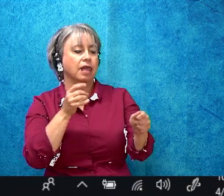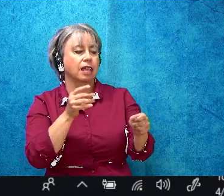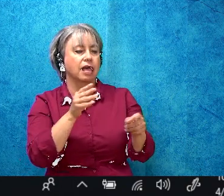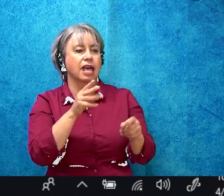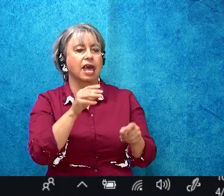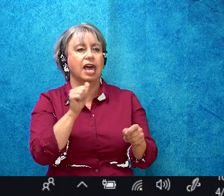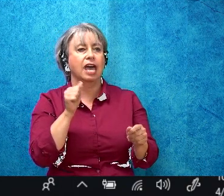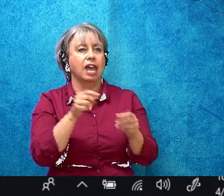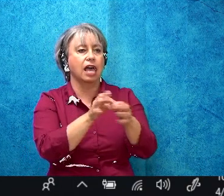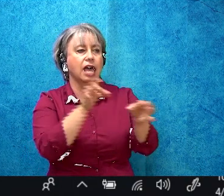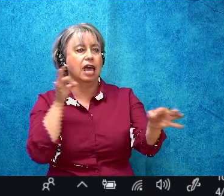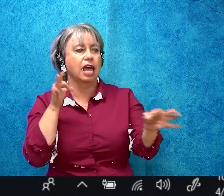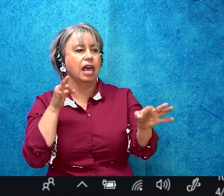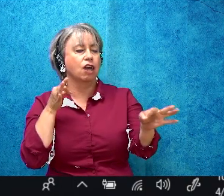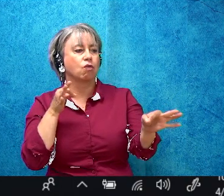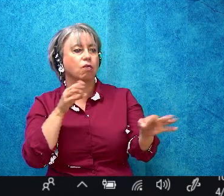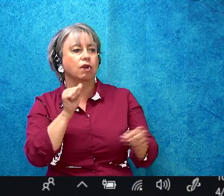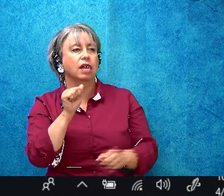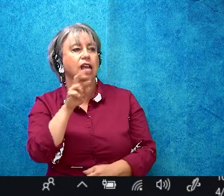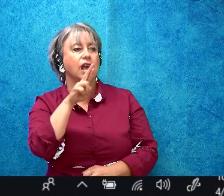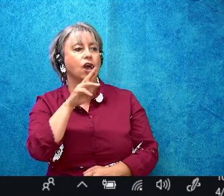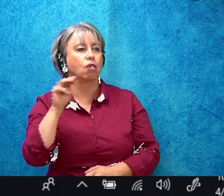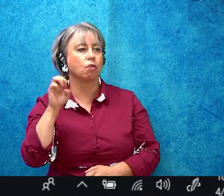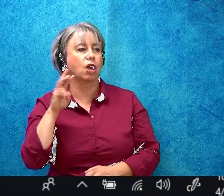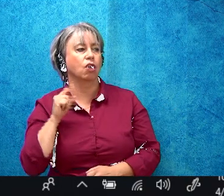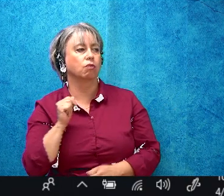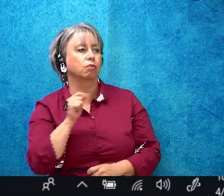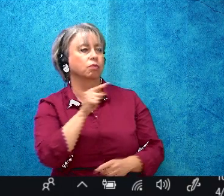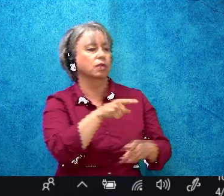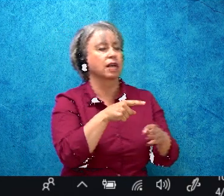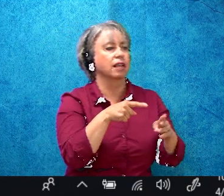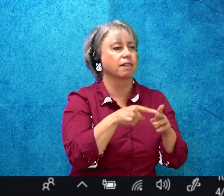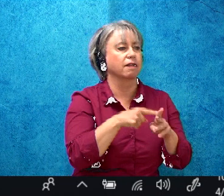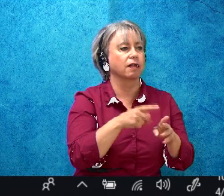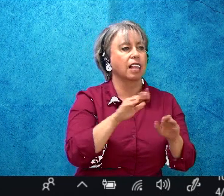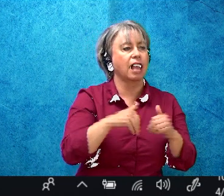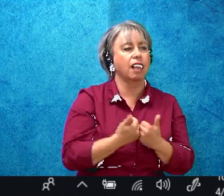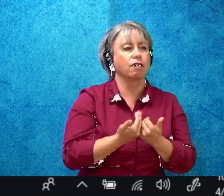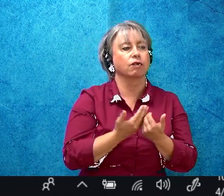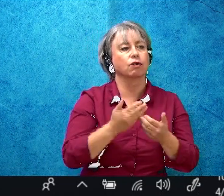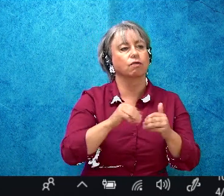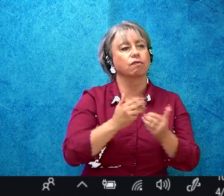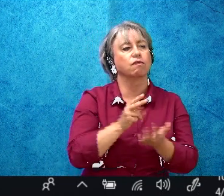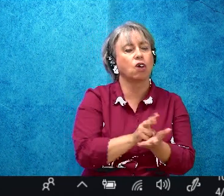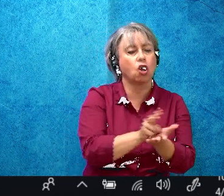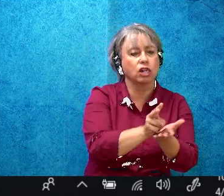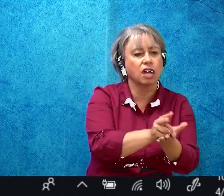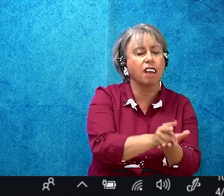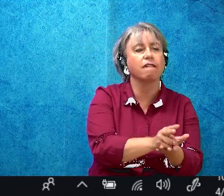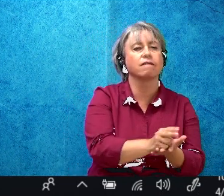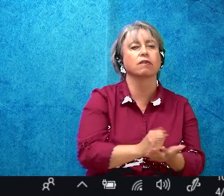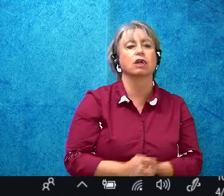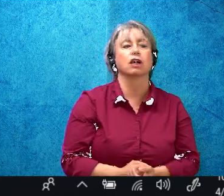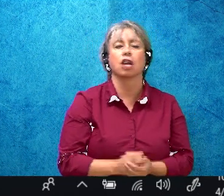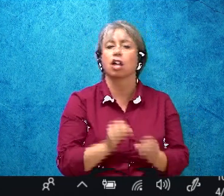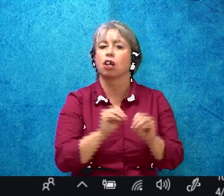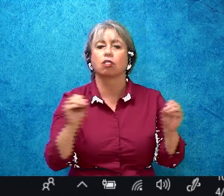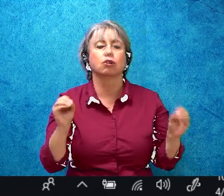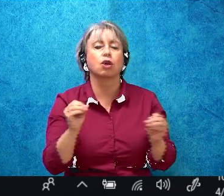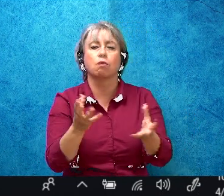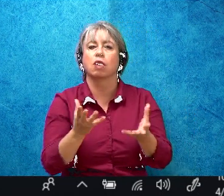make people fall in love, okay? So her dad's upset because he's like, nobody wants to marry my